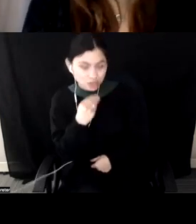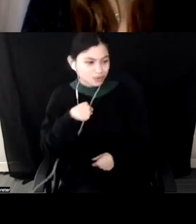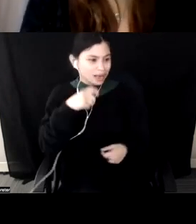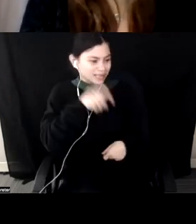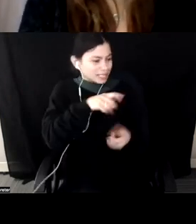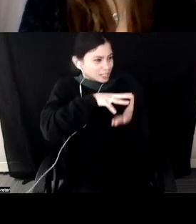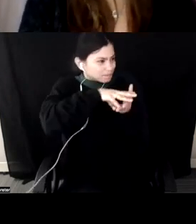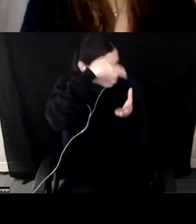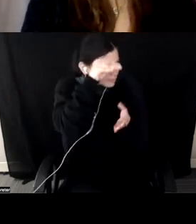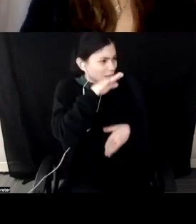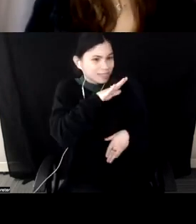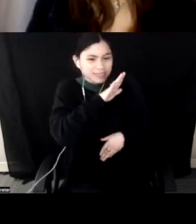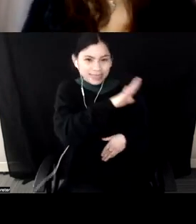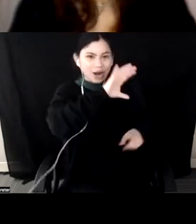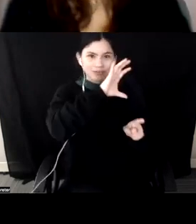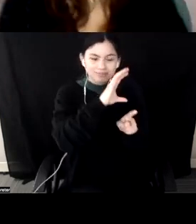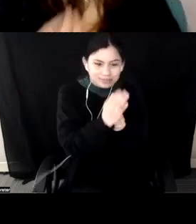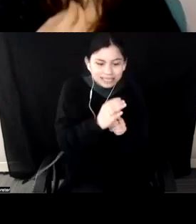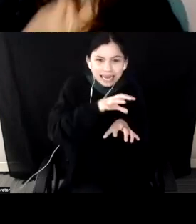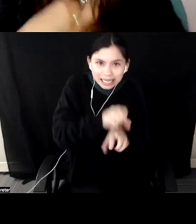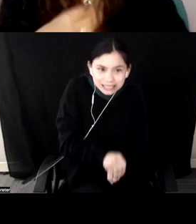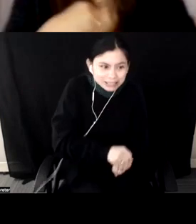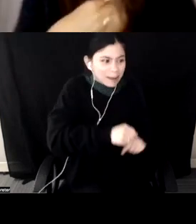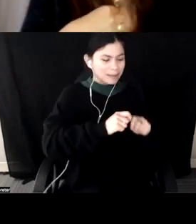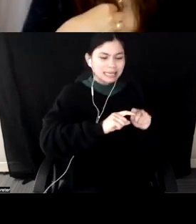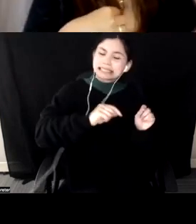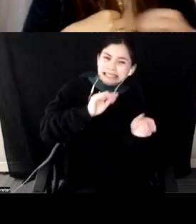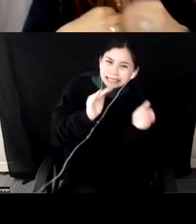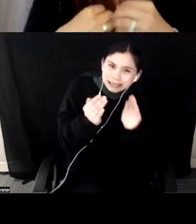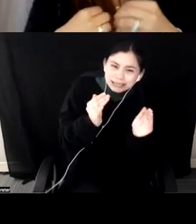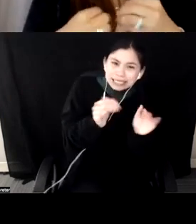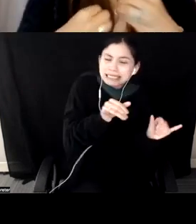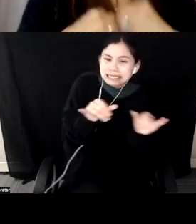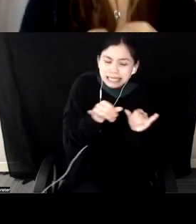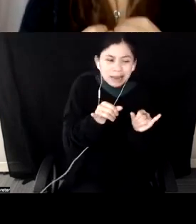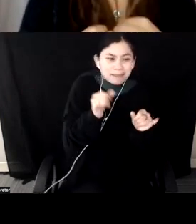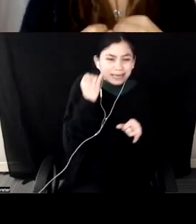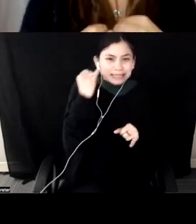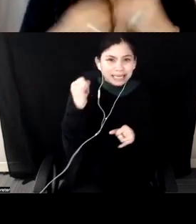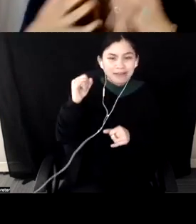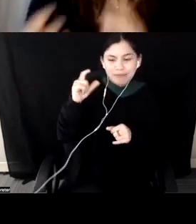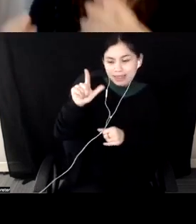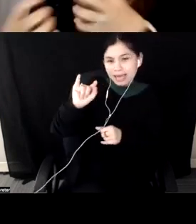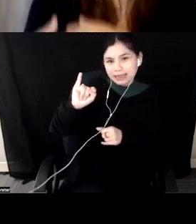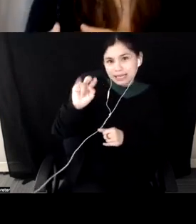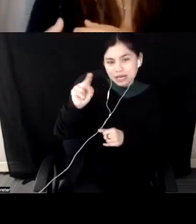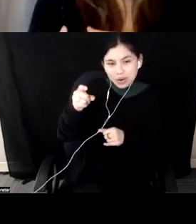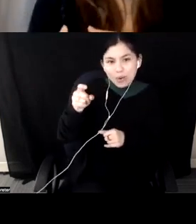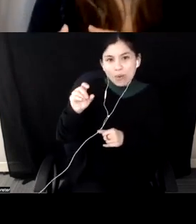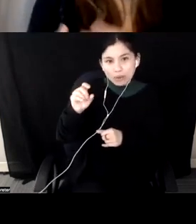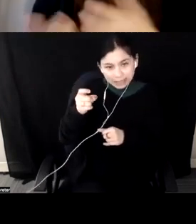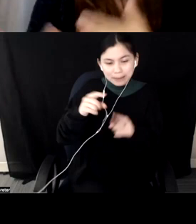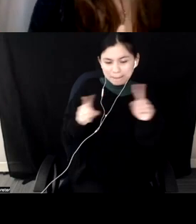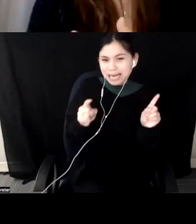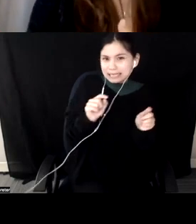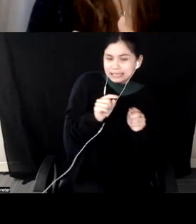very, very similar to Latinos, but I had to preserve my Latino heritage with